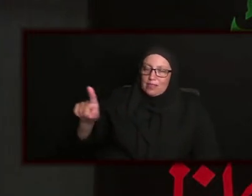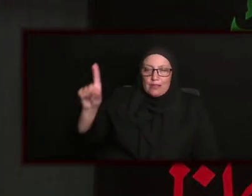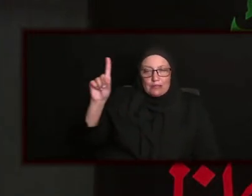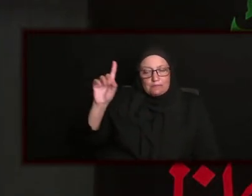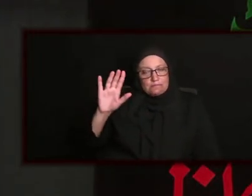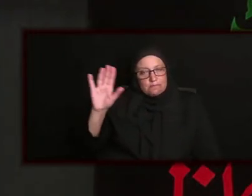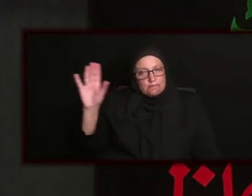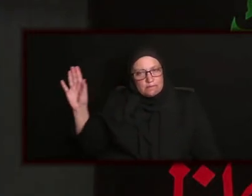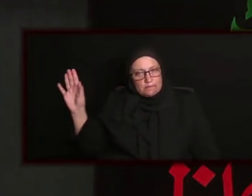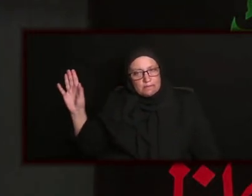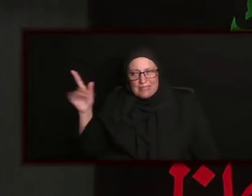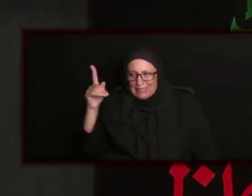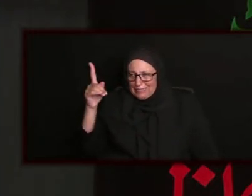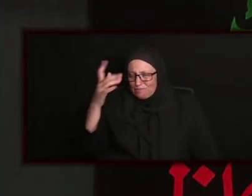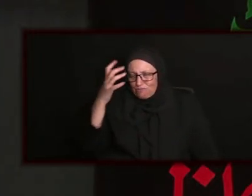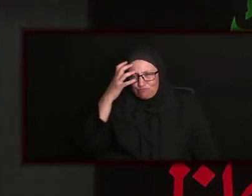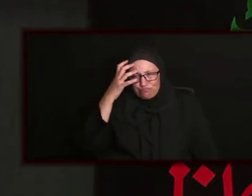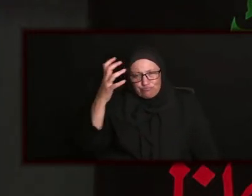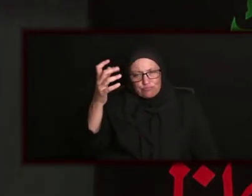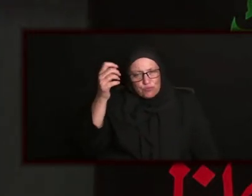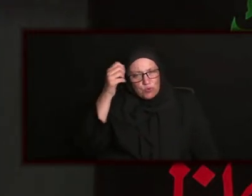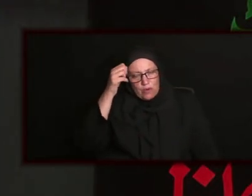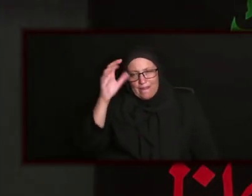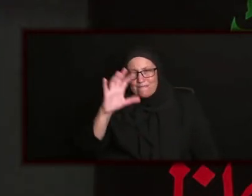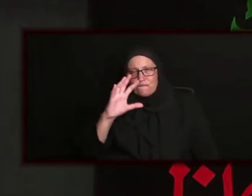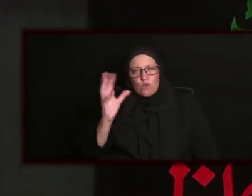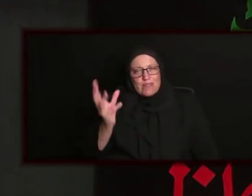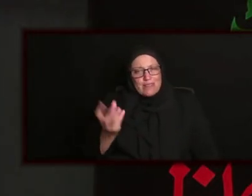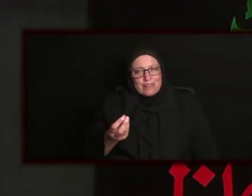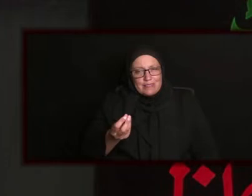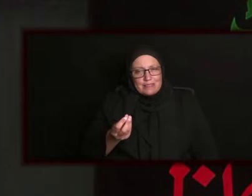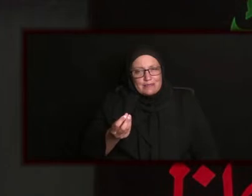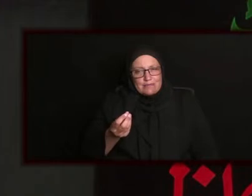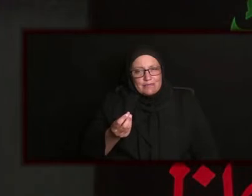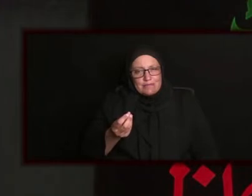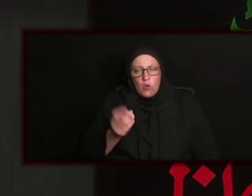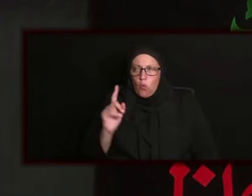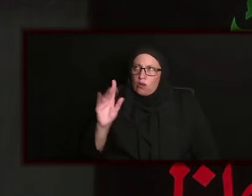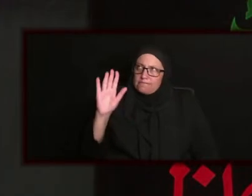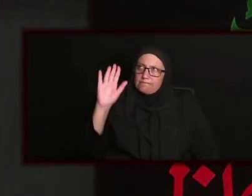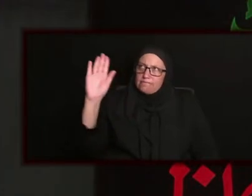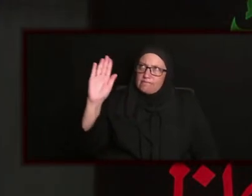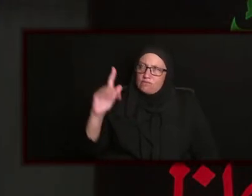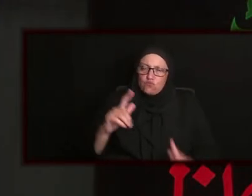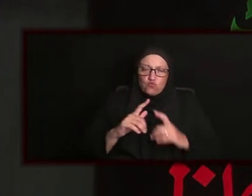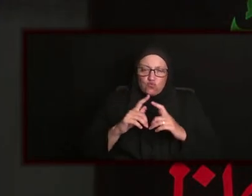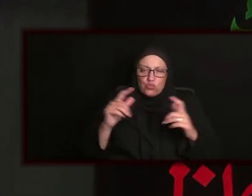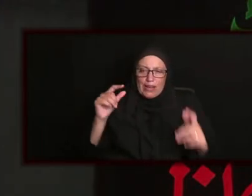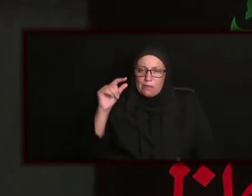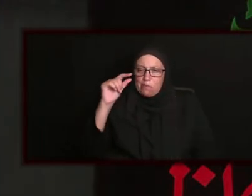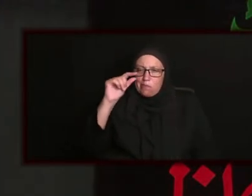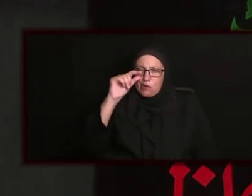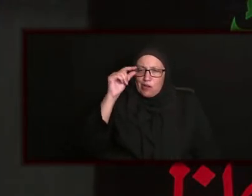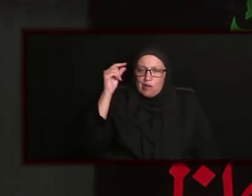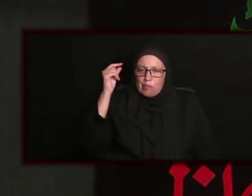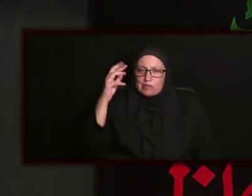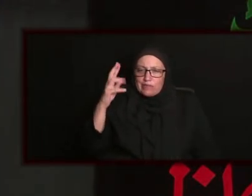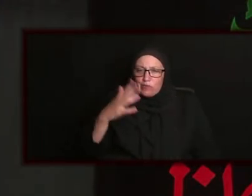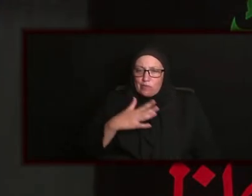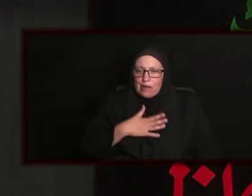Allah not the all-wise, the infinitely wise? There must be a great purpose for my existence and for where I'm